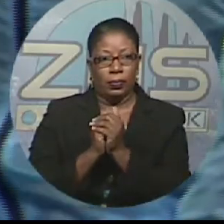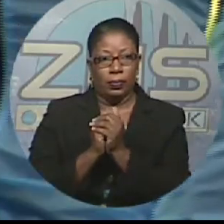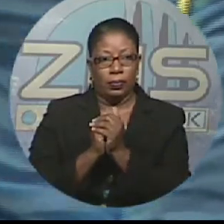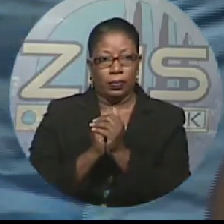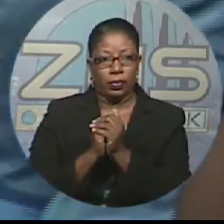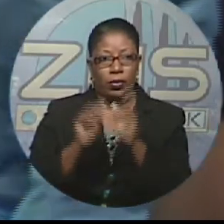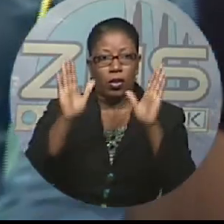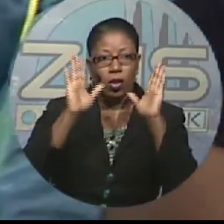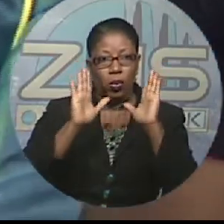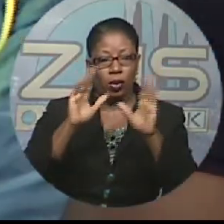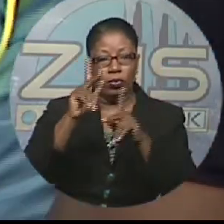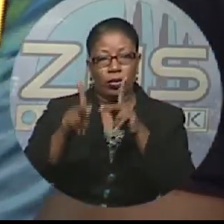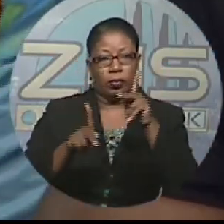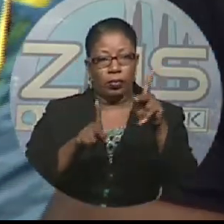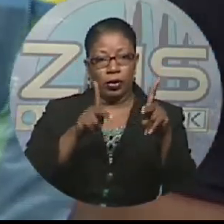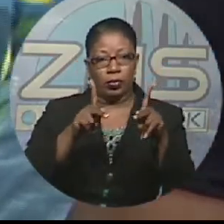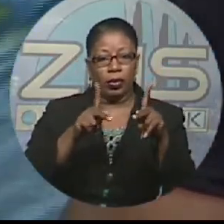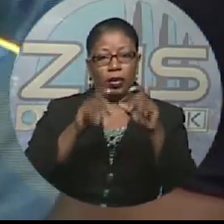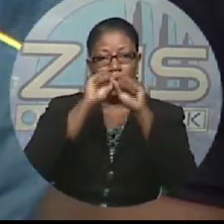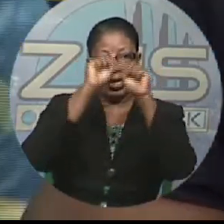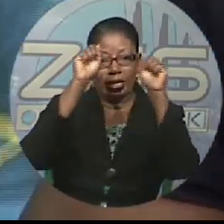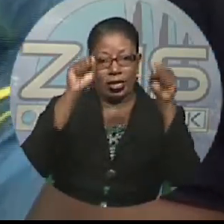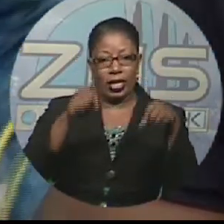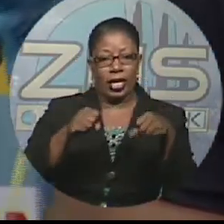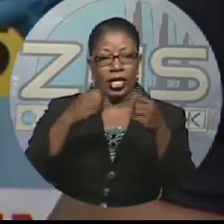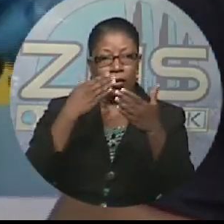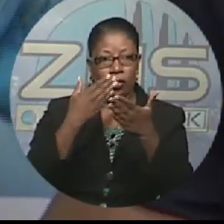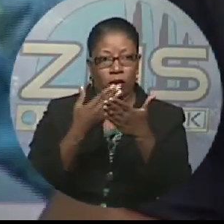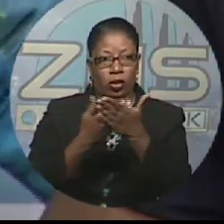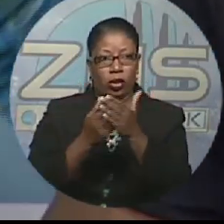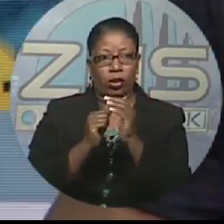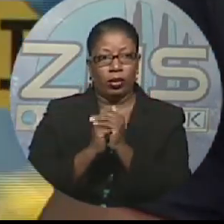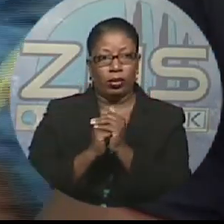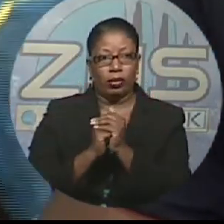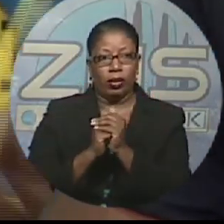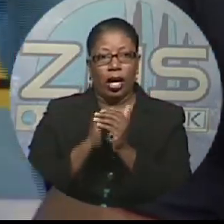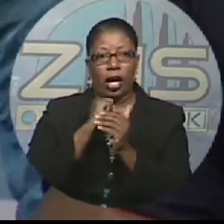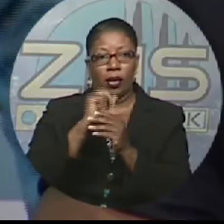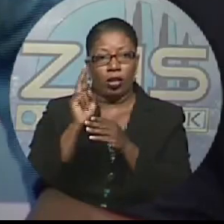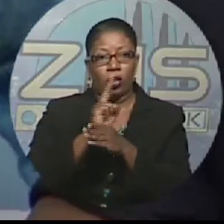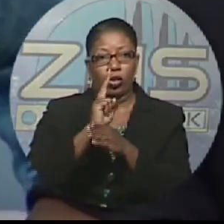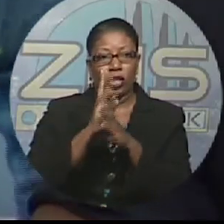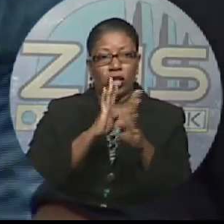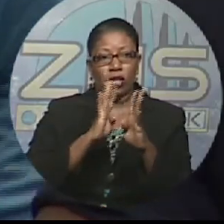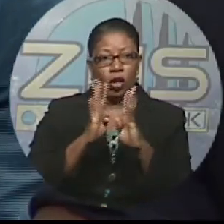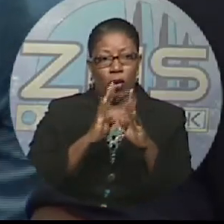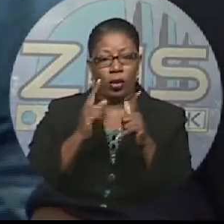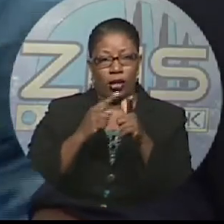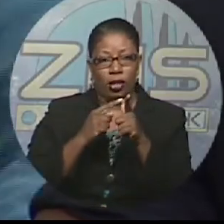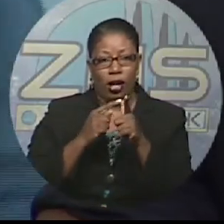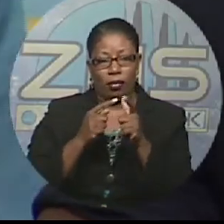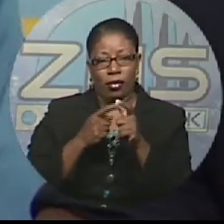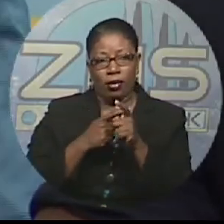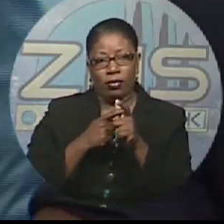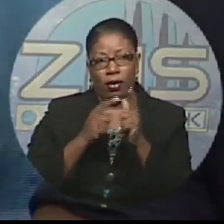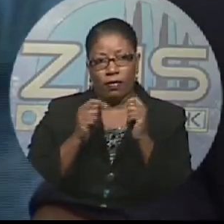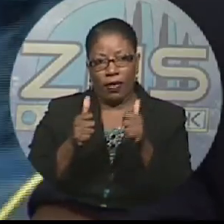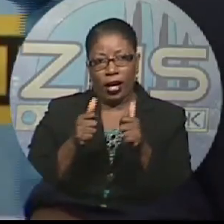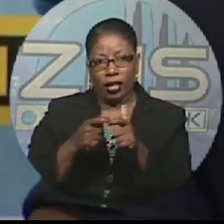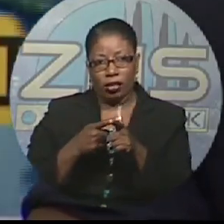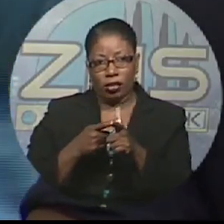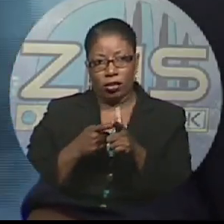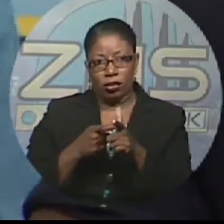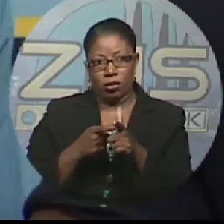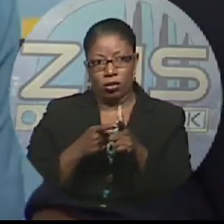Great crowd, you know, great stadium. I'm not usually the one who talks about like a fast track kind of deal, because I feel like if